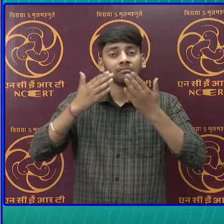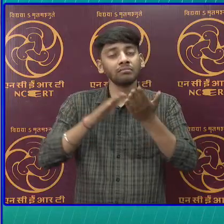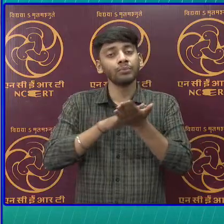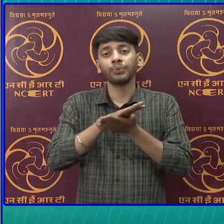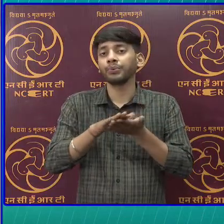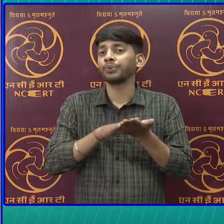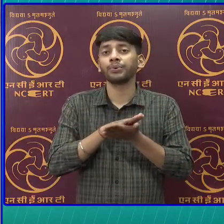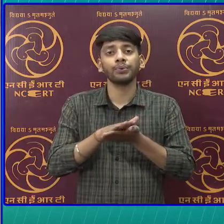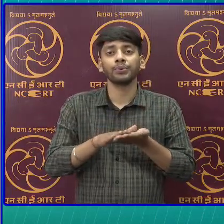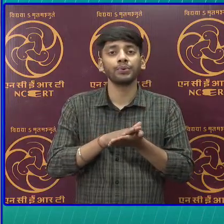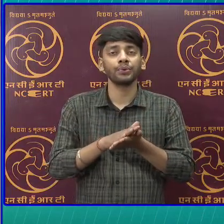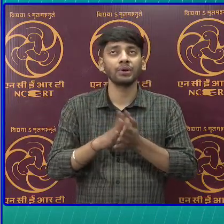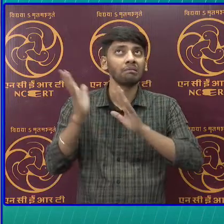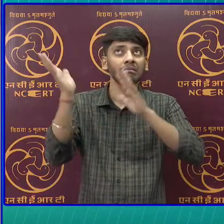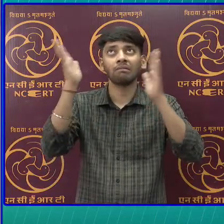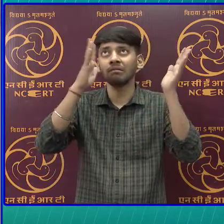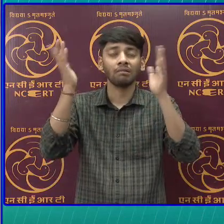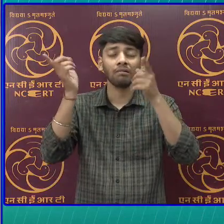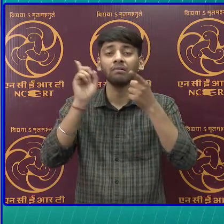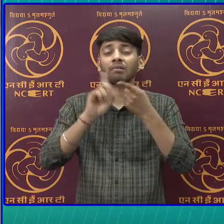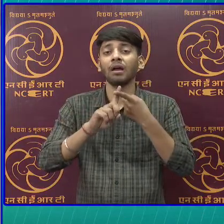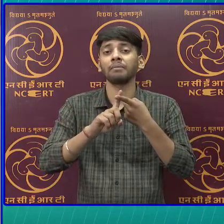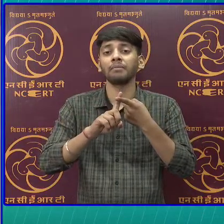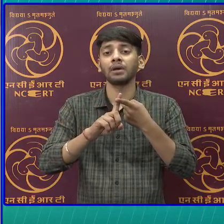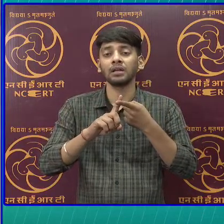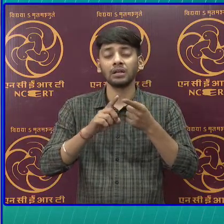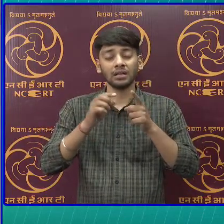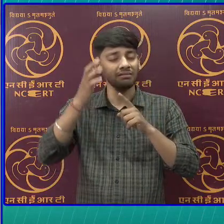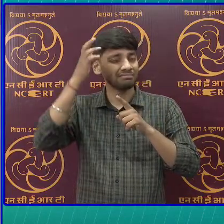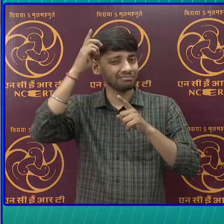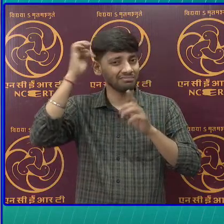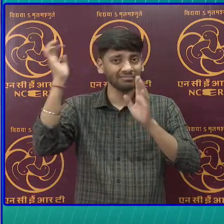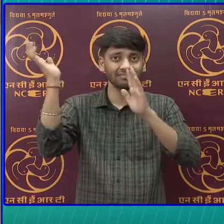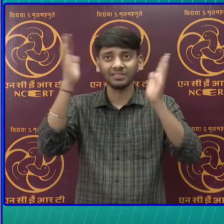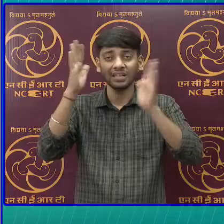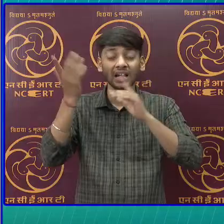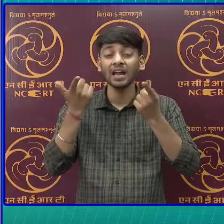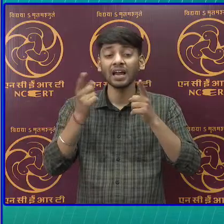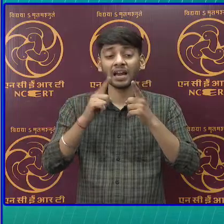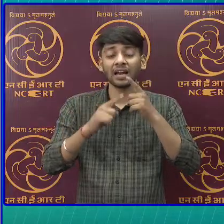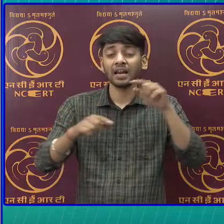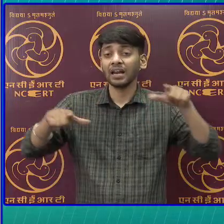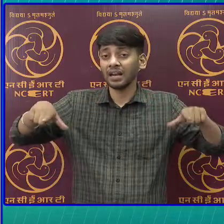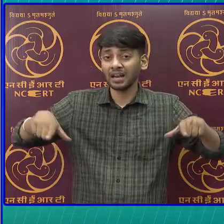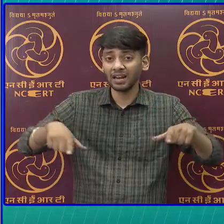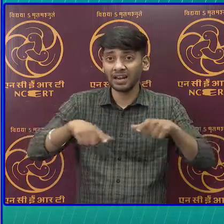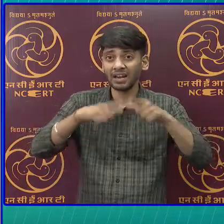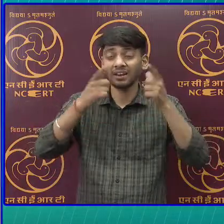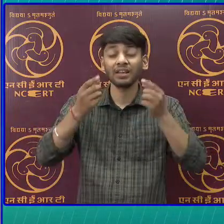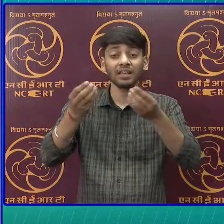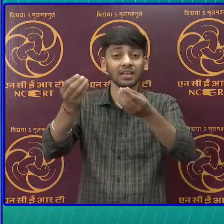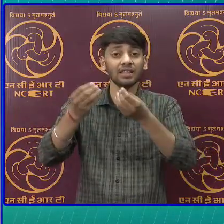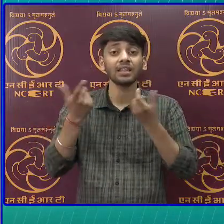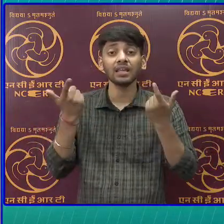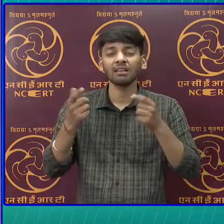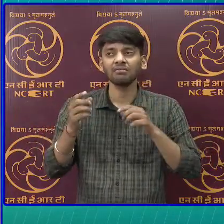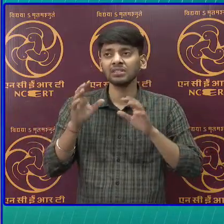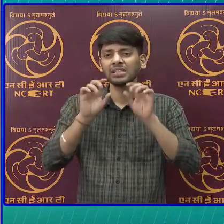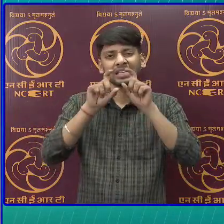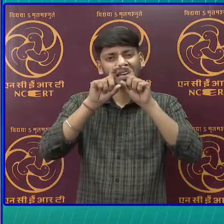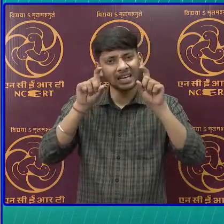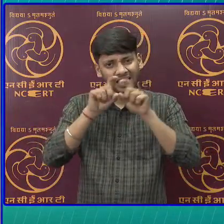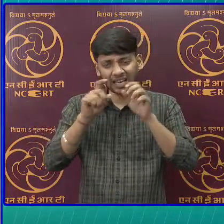air, we can't breathe because of air. Yes, trees give us clean air, pure air, fresh air,